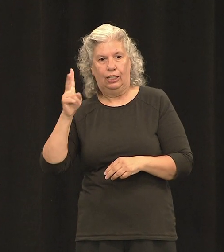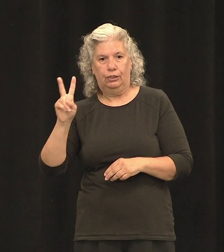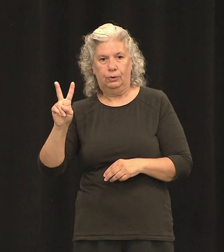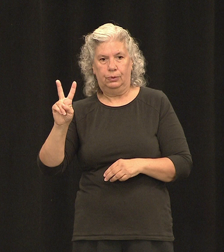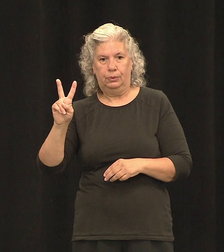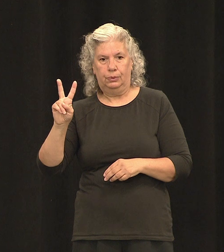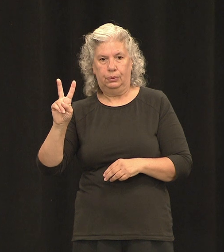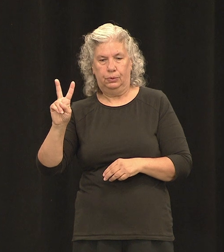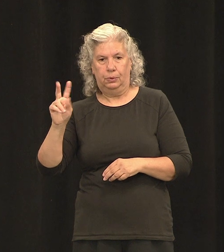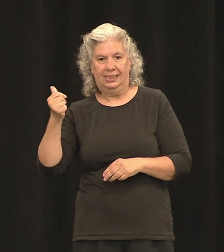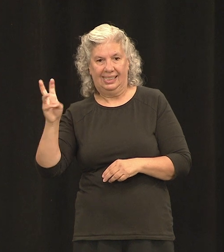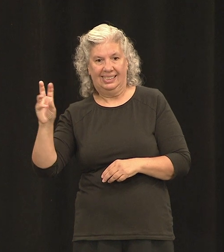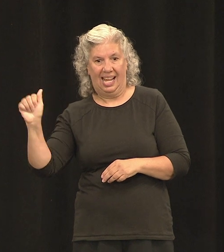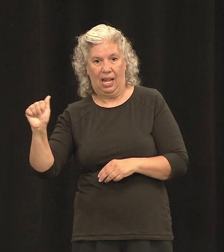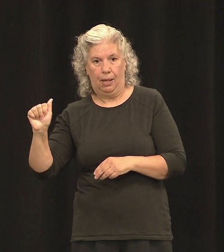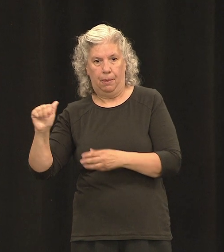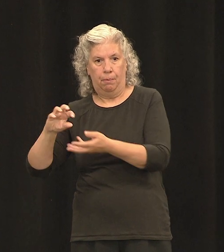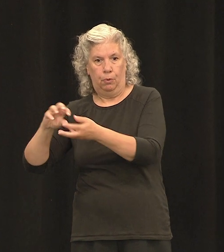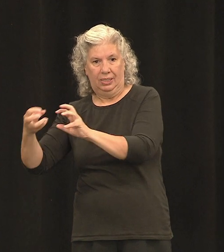mutation